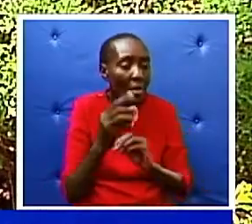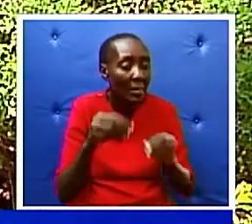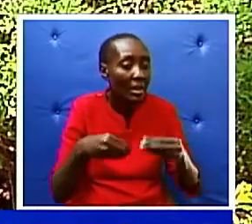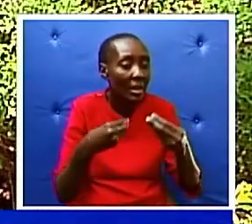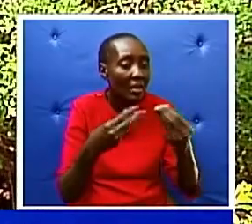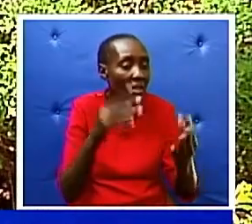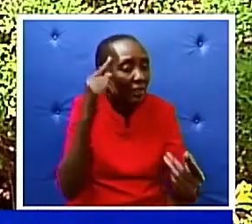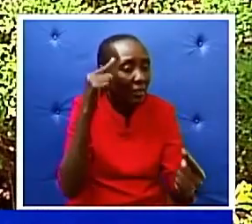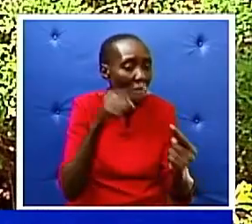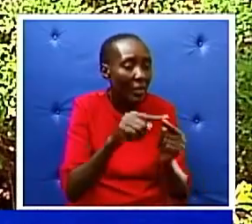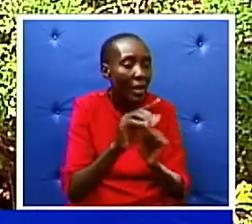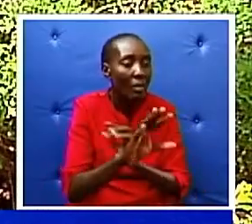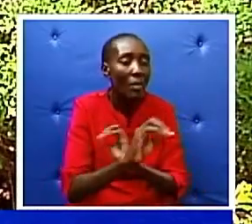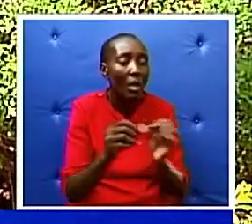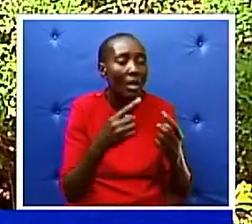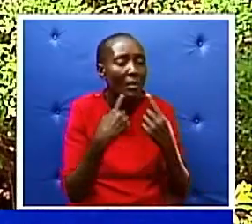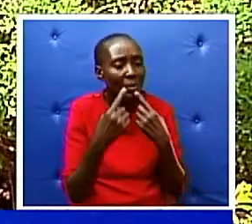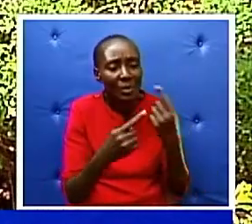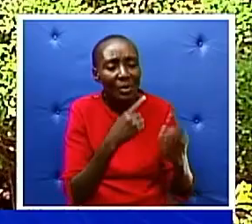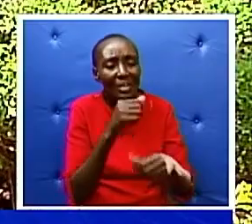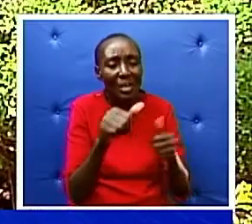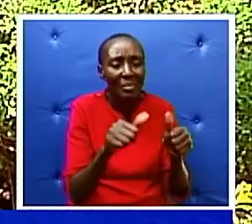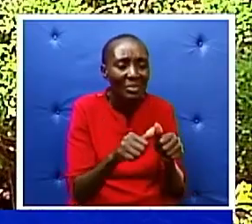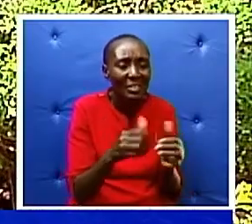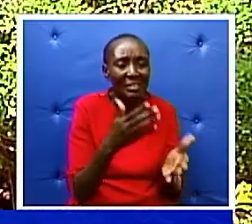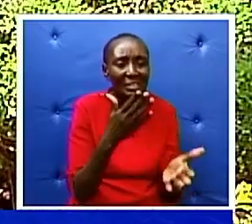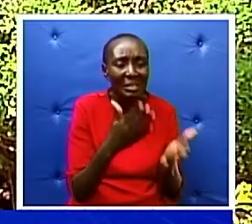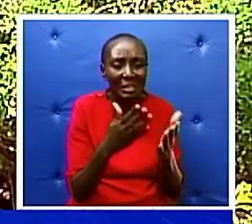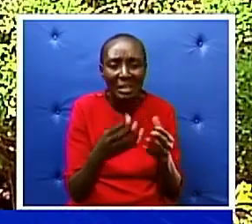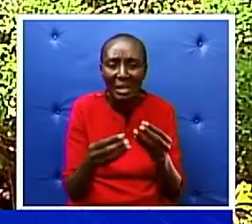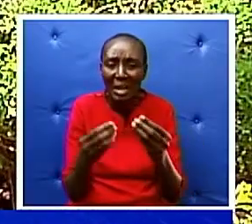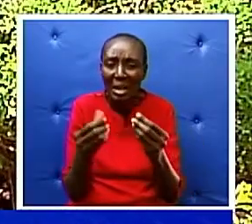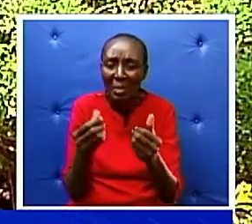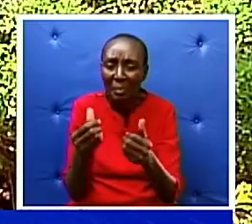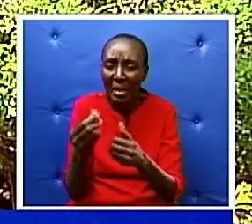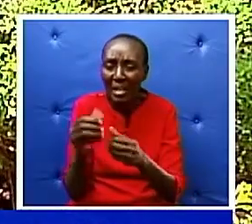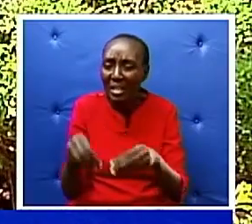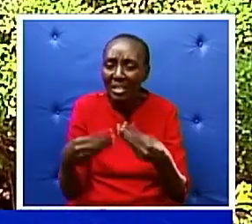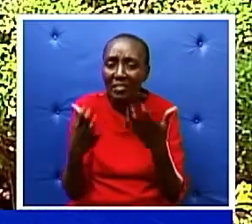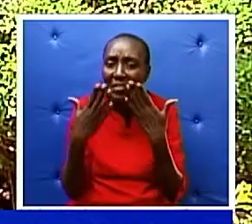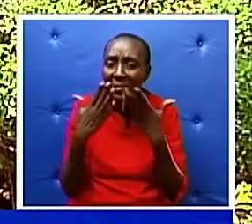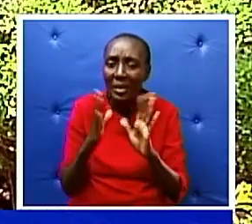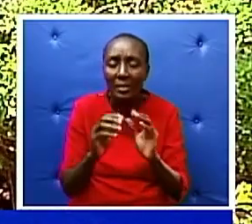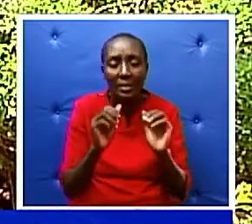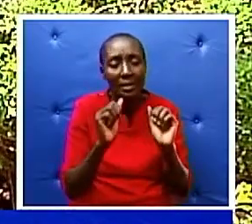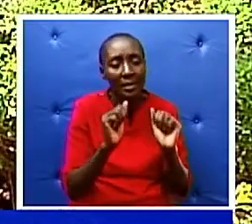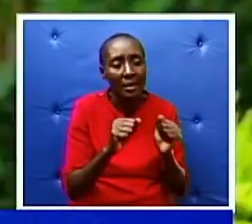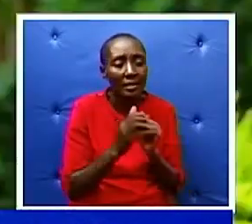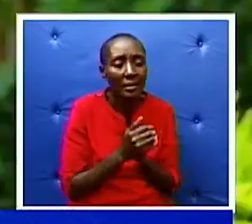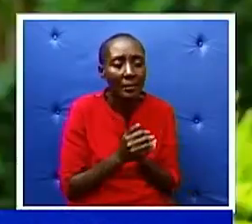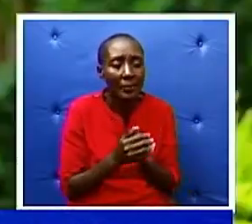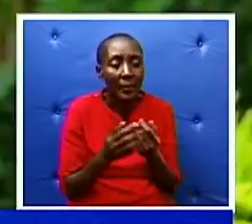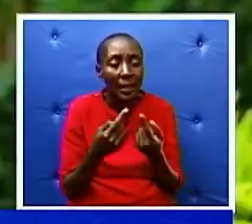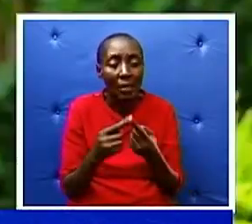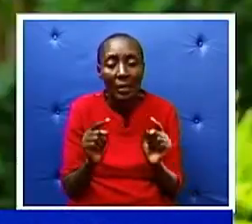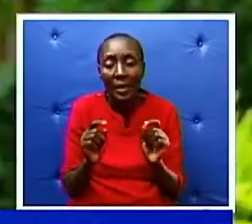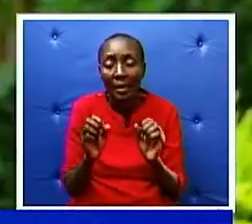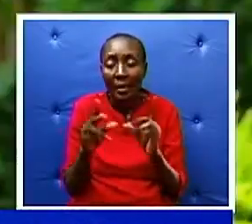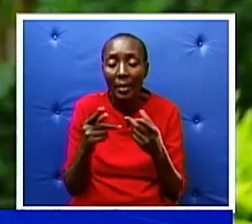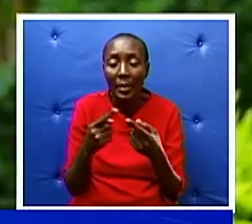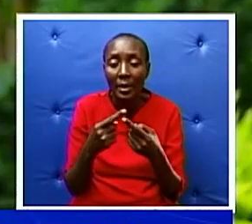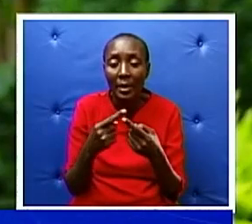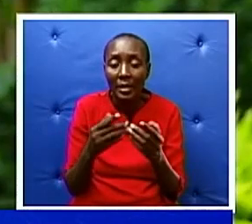purpose. But we talked about it as if... as if the funds were released already. Okay, so even as we conclude,